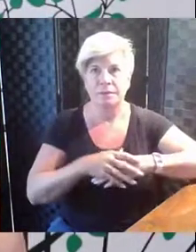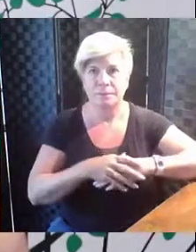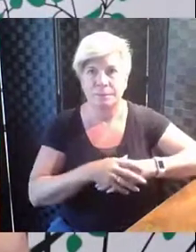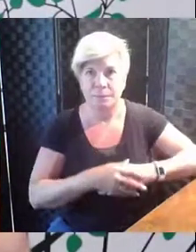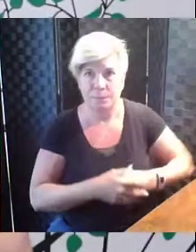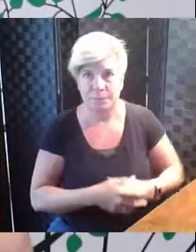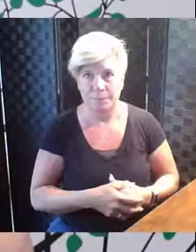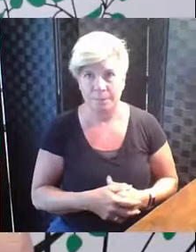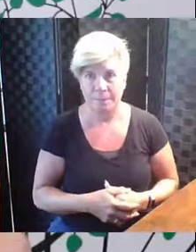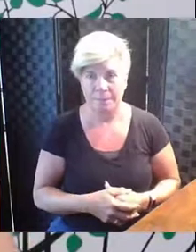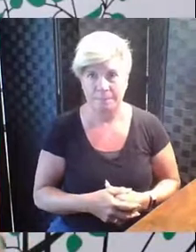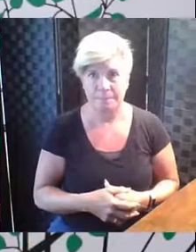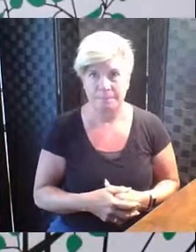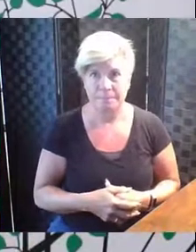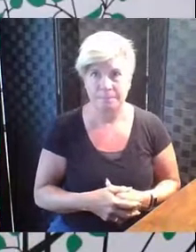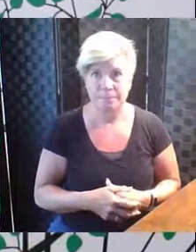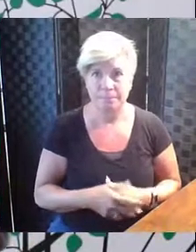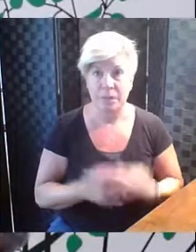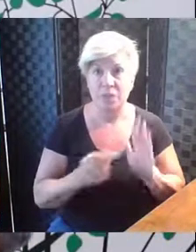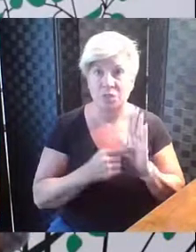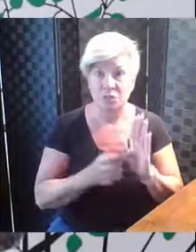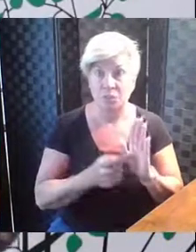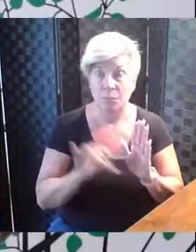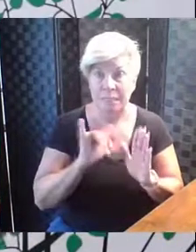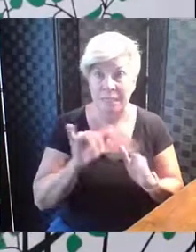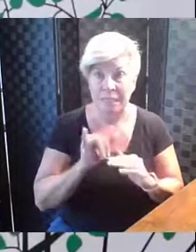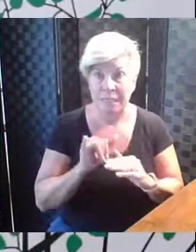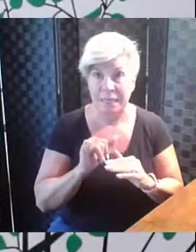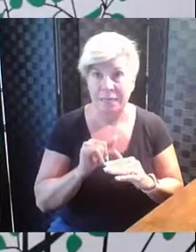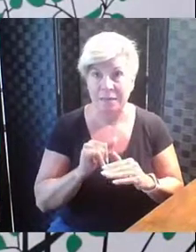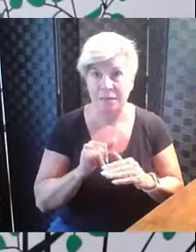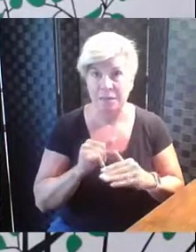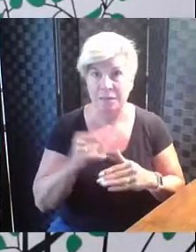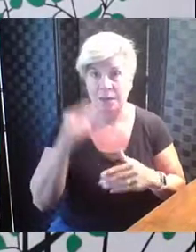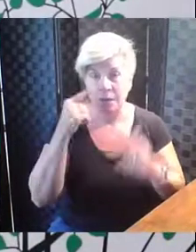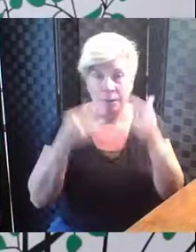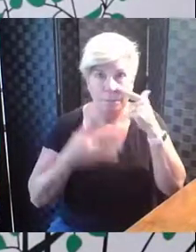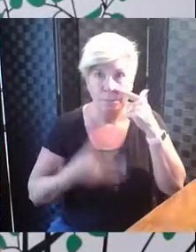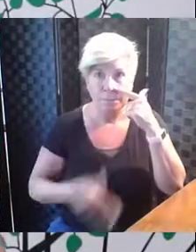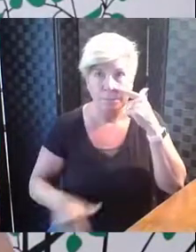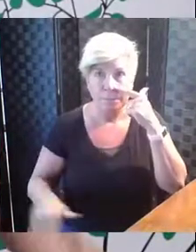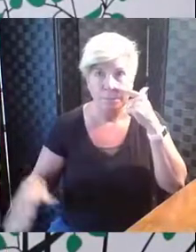hands down. Okay, so I'm going to show you what that looks like all together.